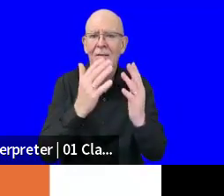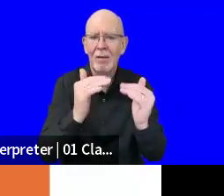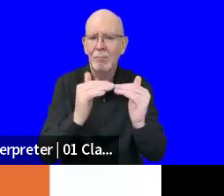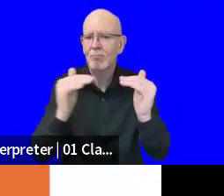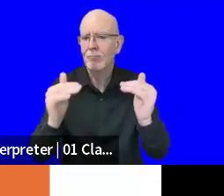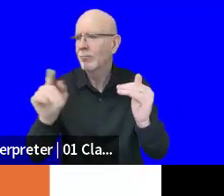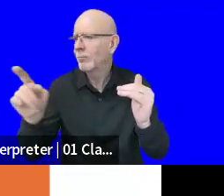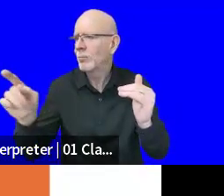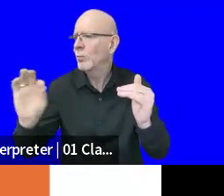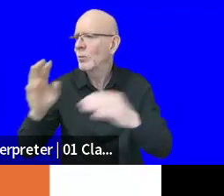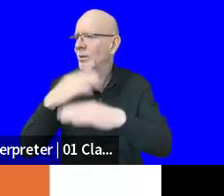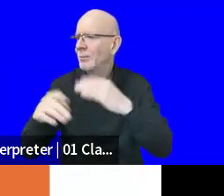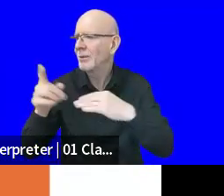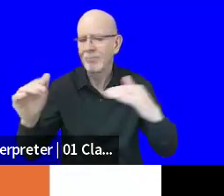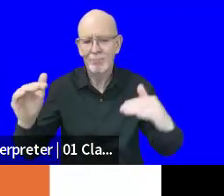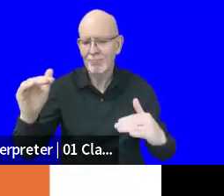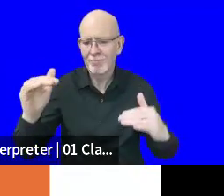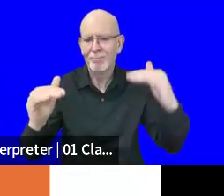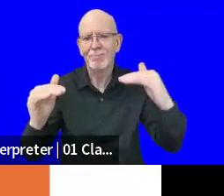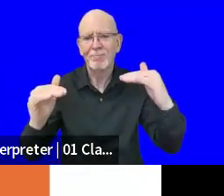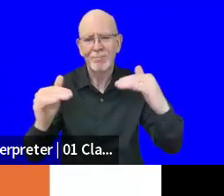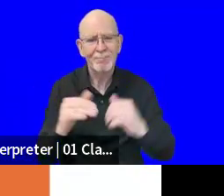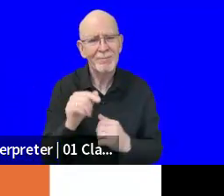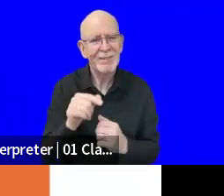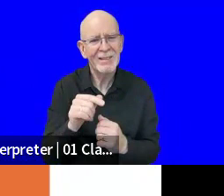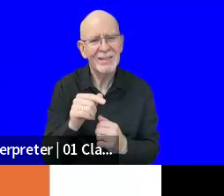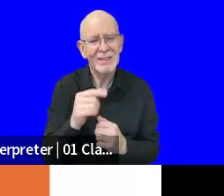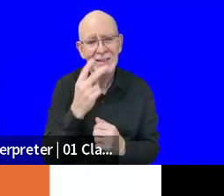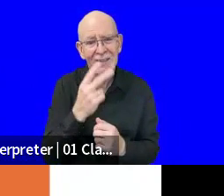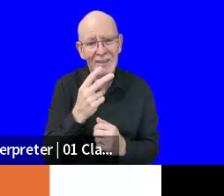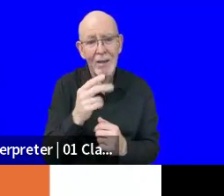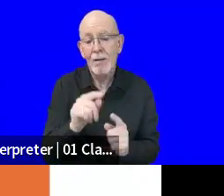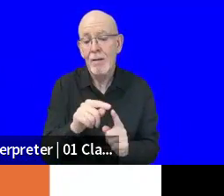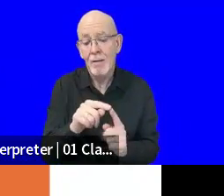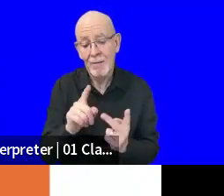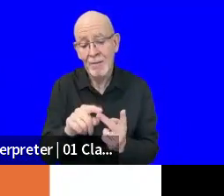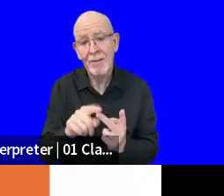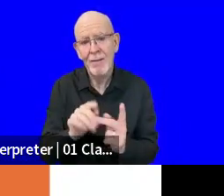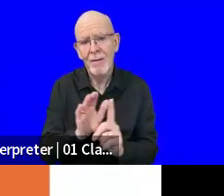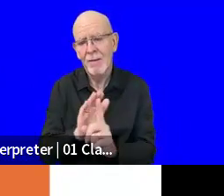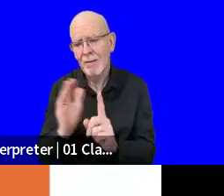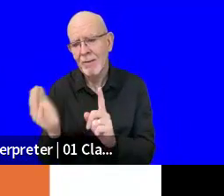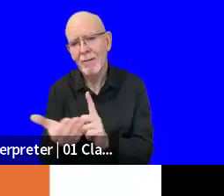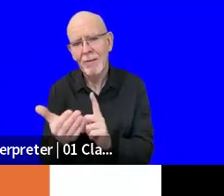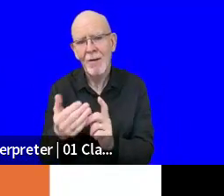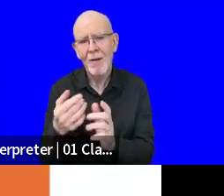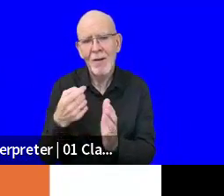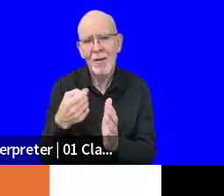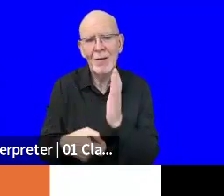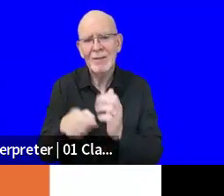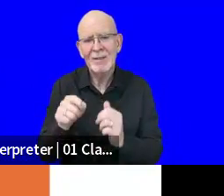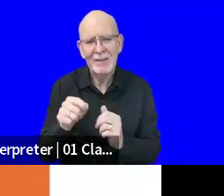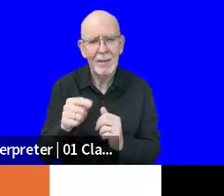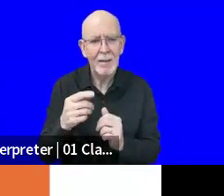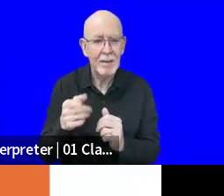households that have people with disabilities in them have lower levels of income and consumption. Why is that? People with disabilities may